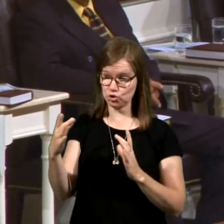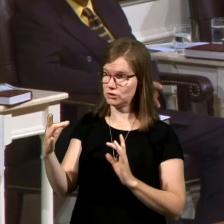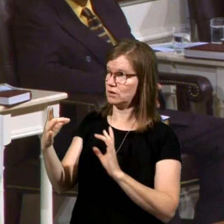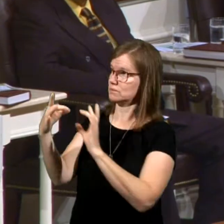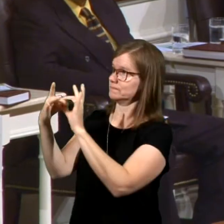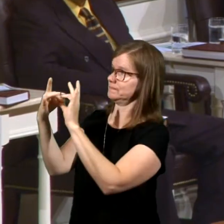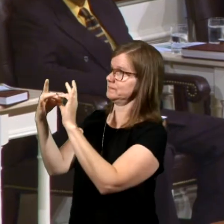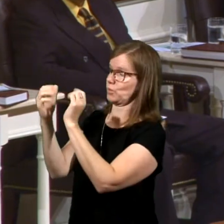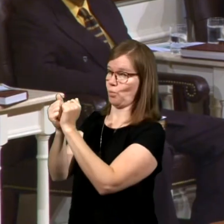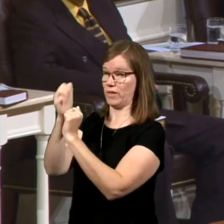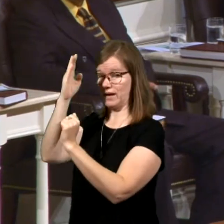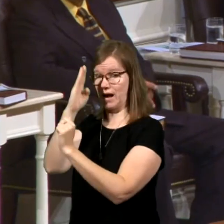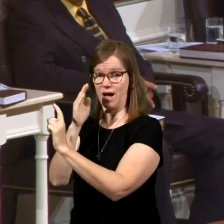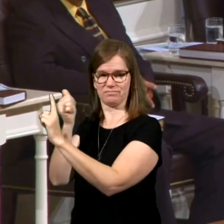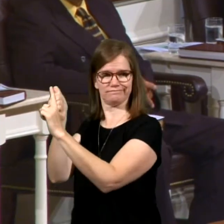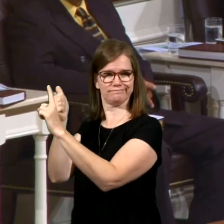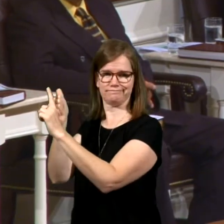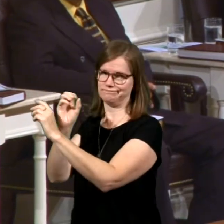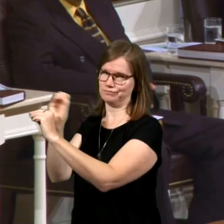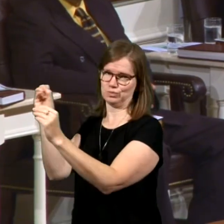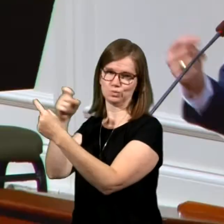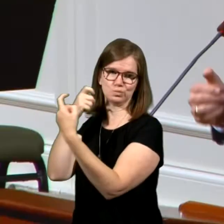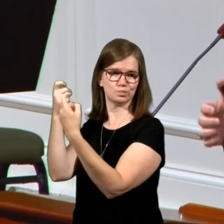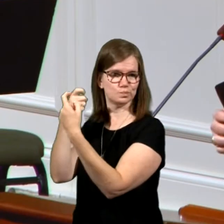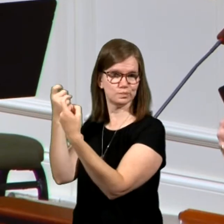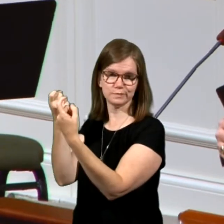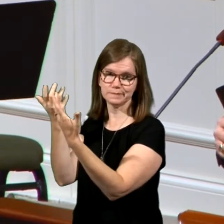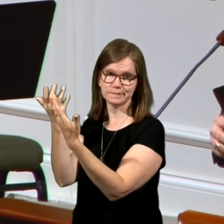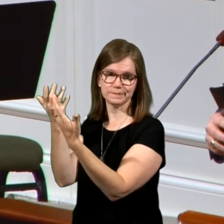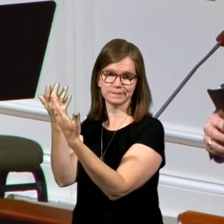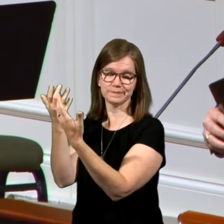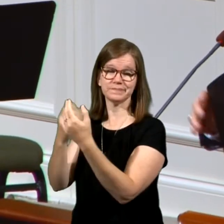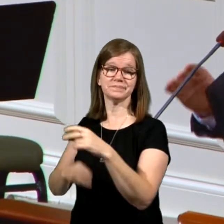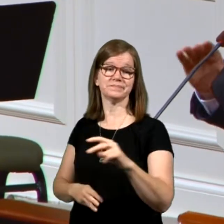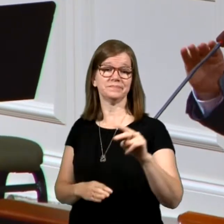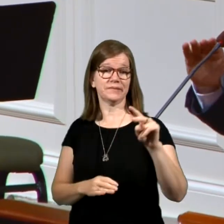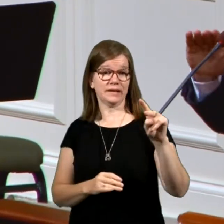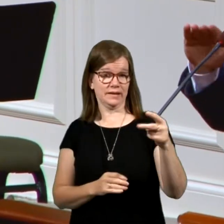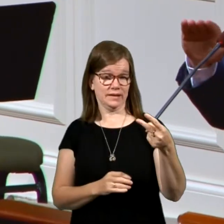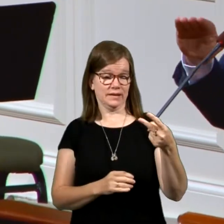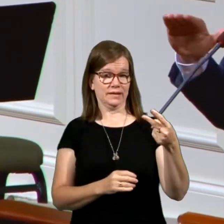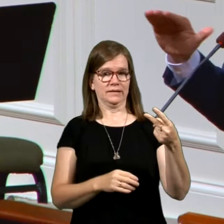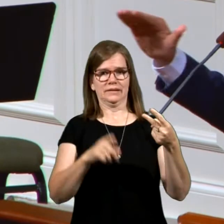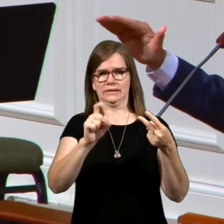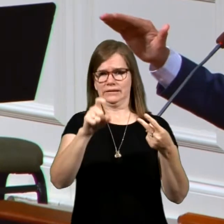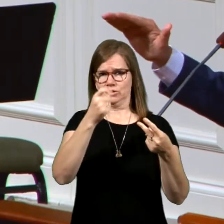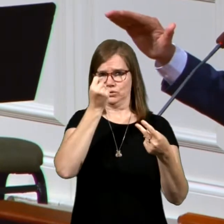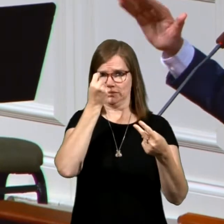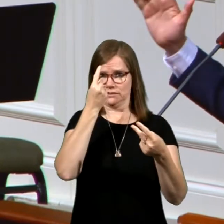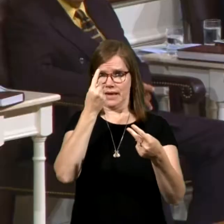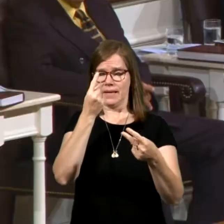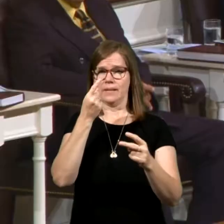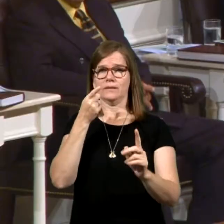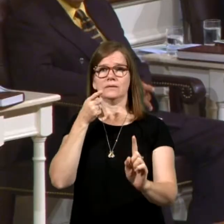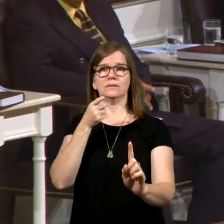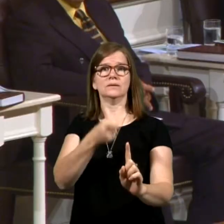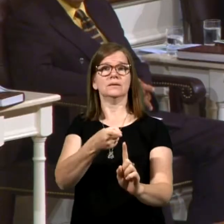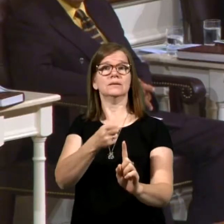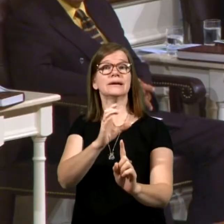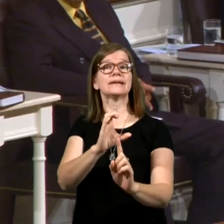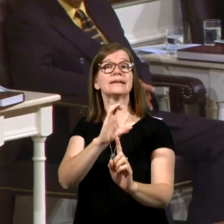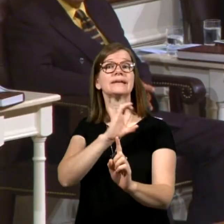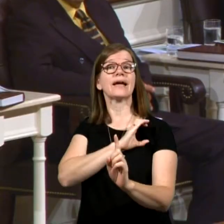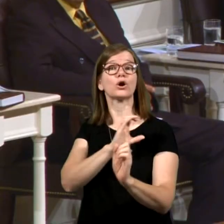who's not a sinner? Number two, we need to understand that the main character of the Bible is Jesus.